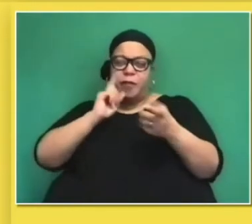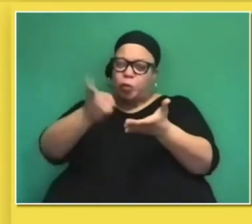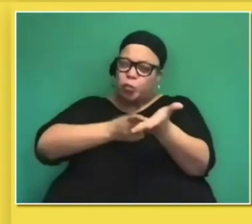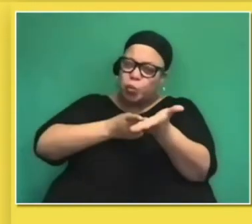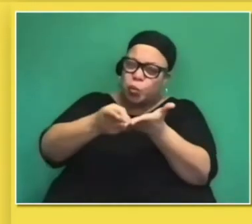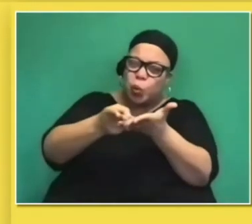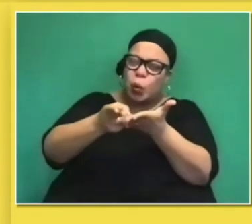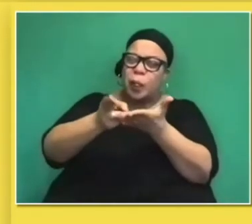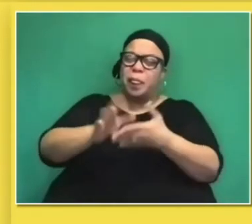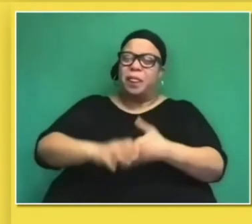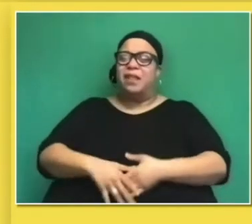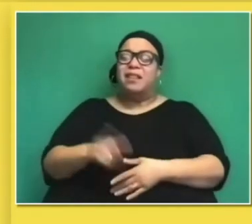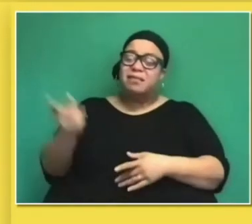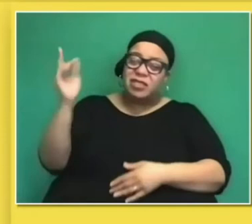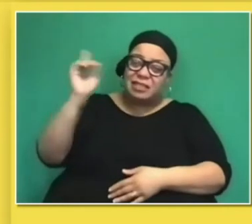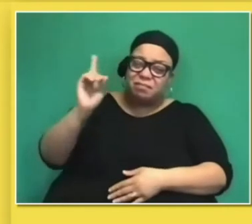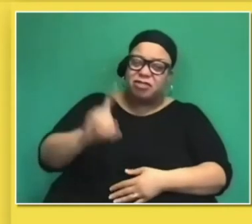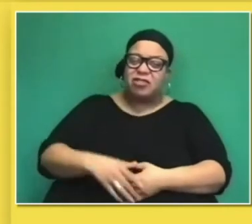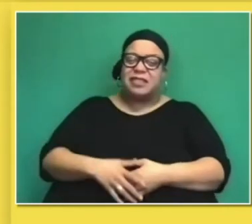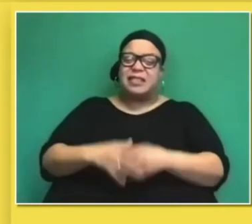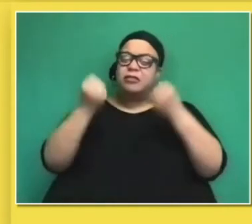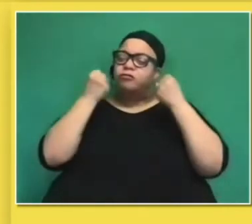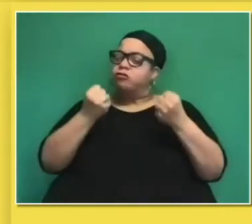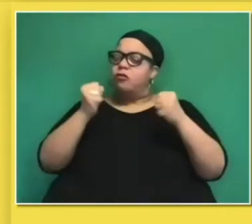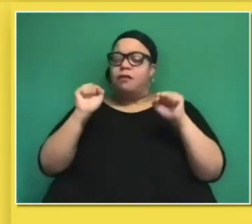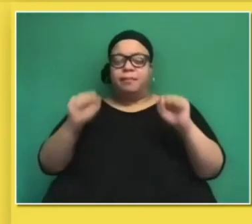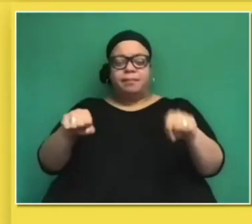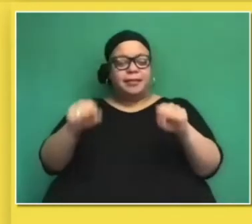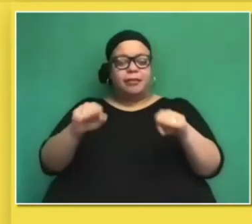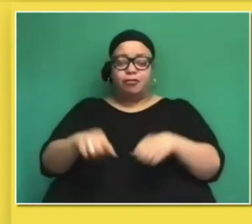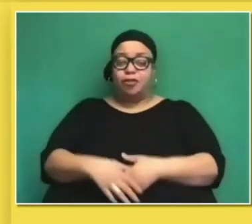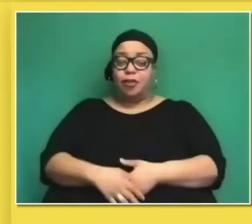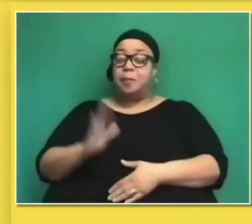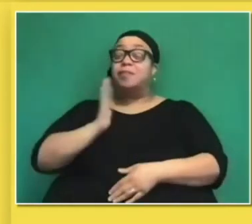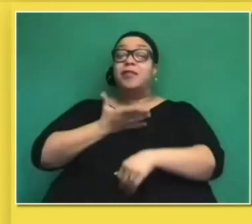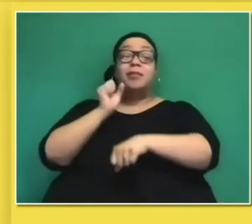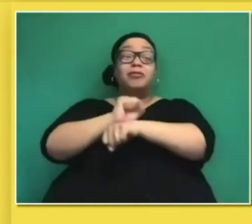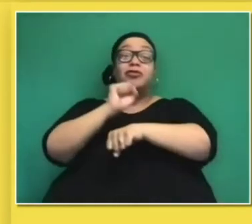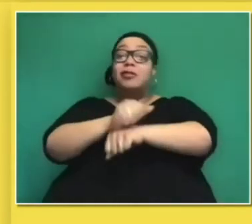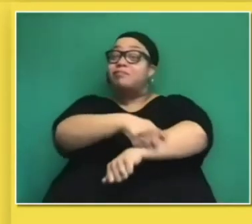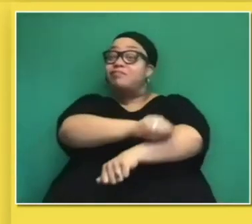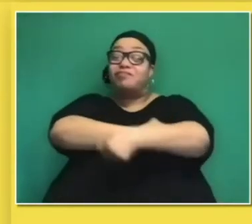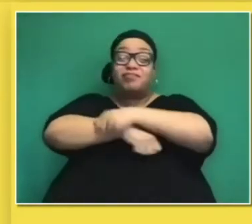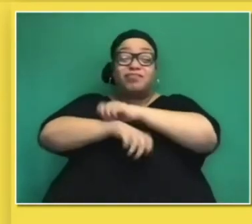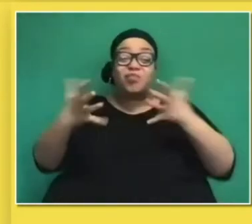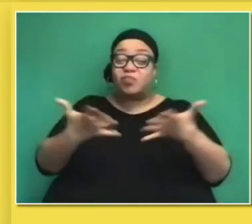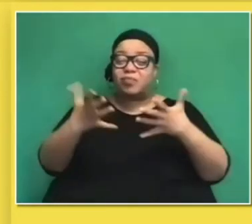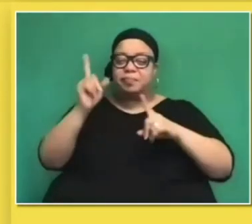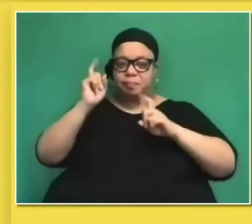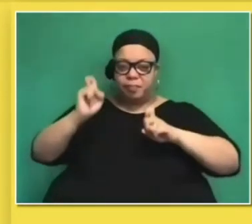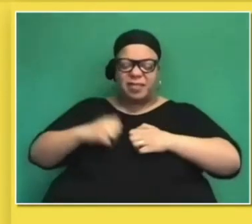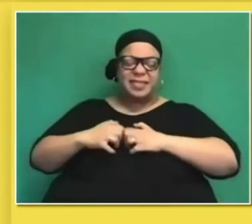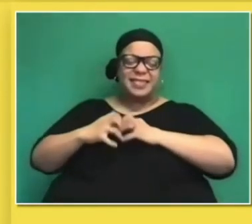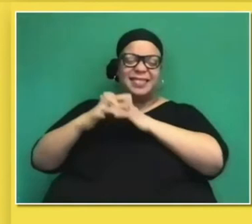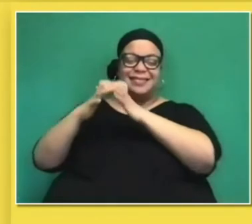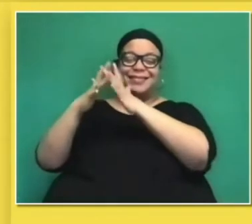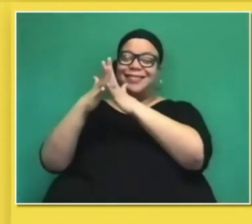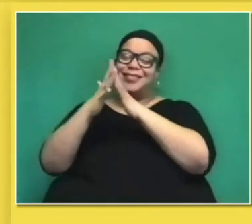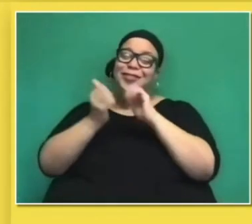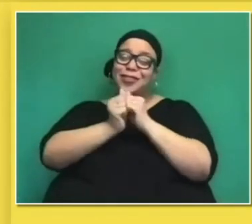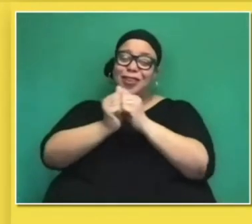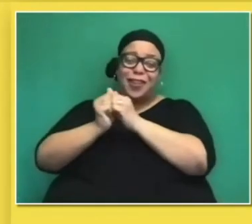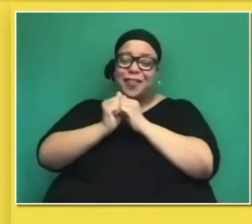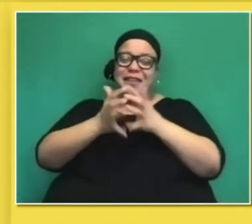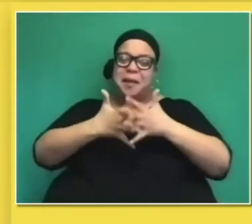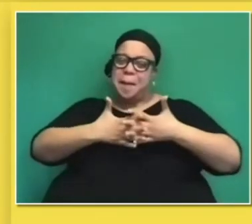to build together an America that works for all of us. So many people are talking about the nation